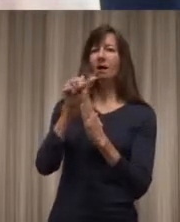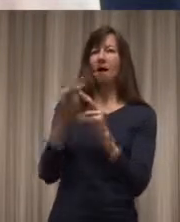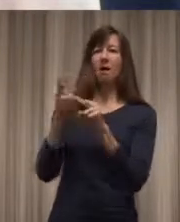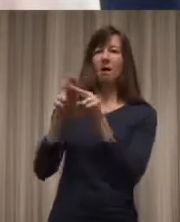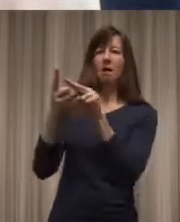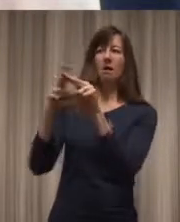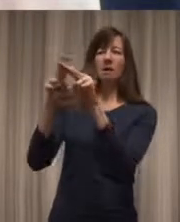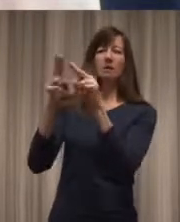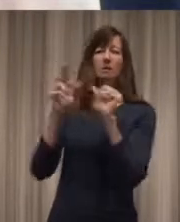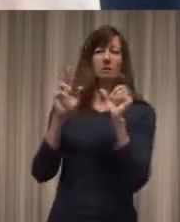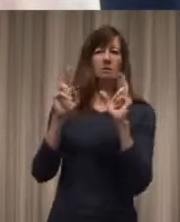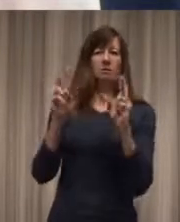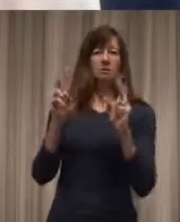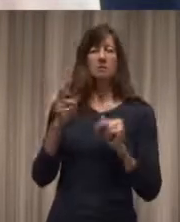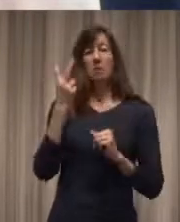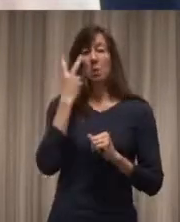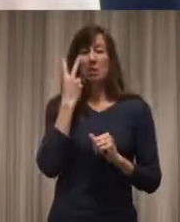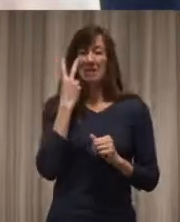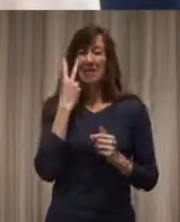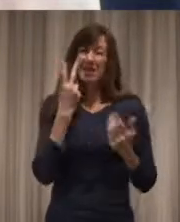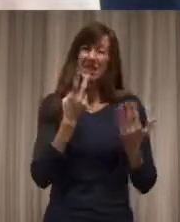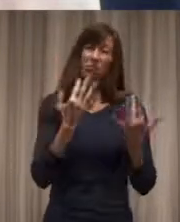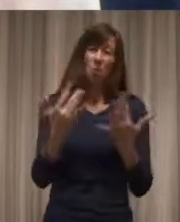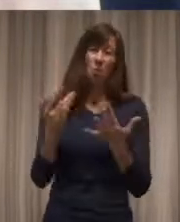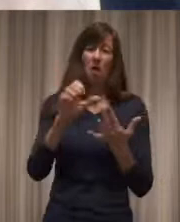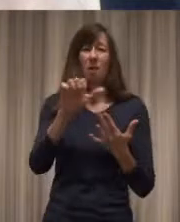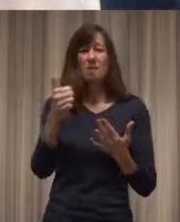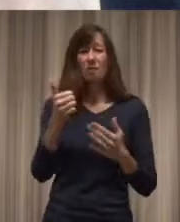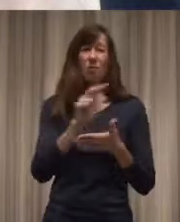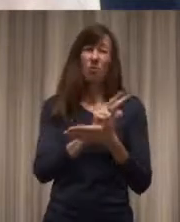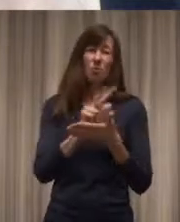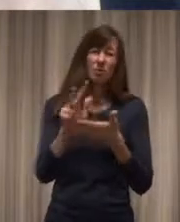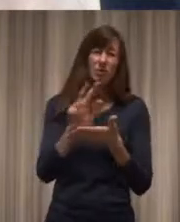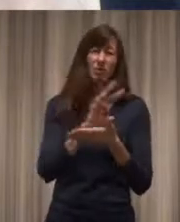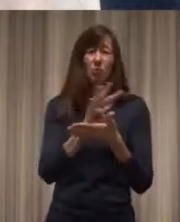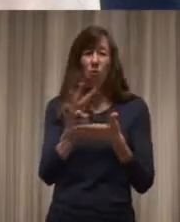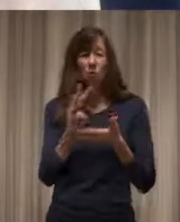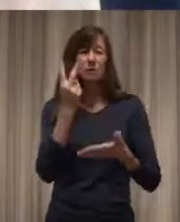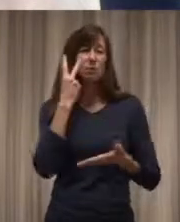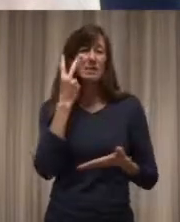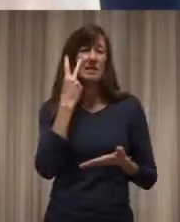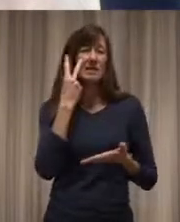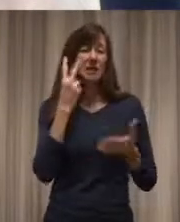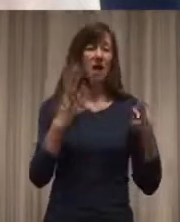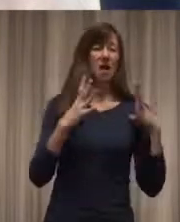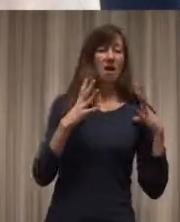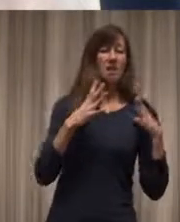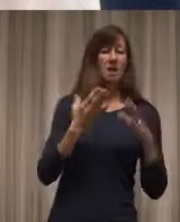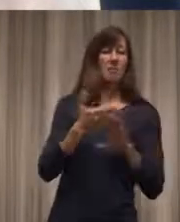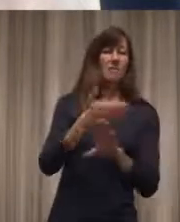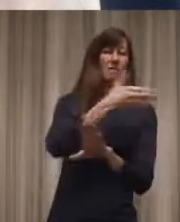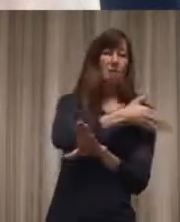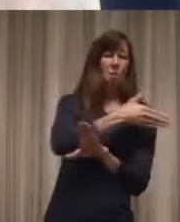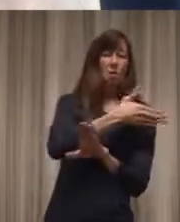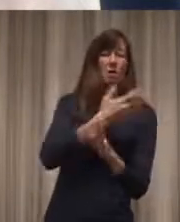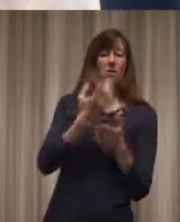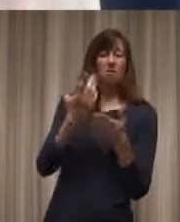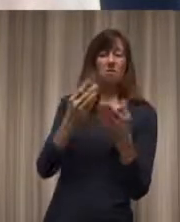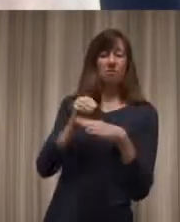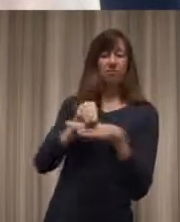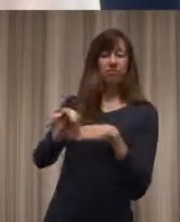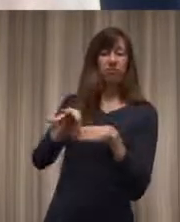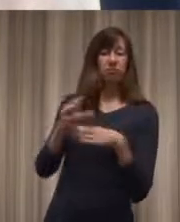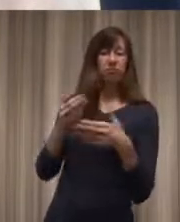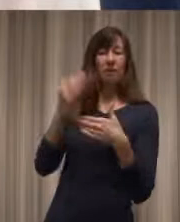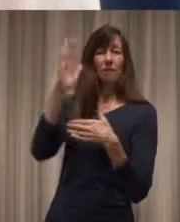weeks what those impacts from the holiday period were. Again, we know this from the science, and we know this